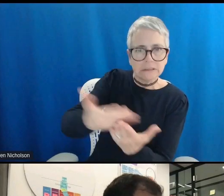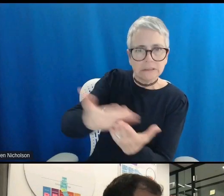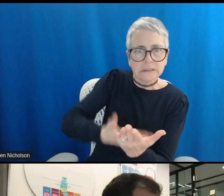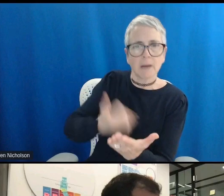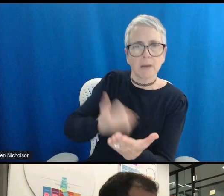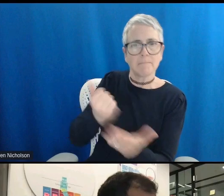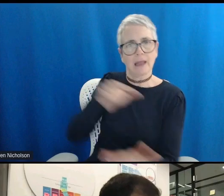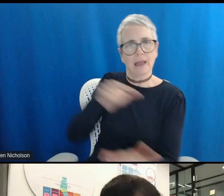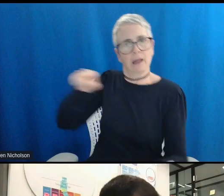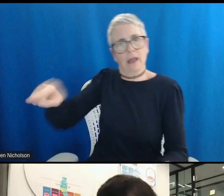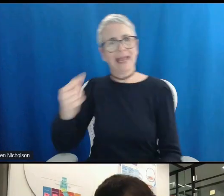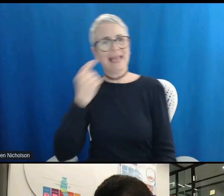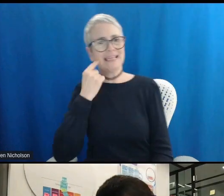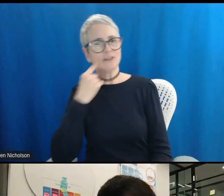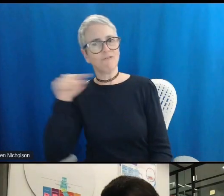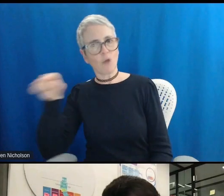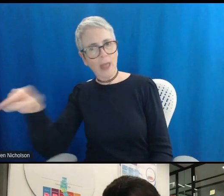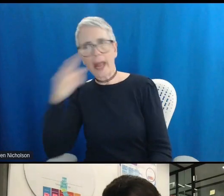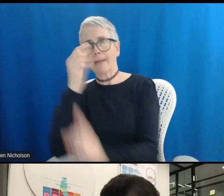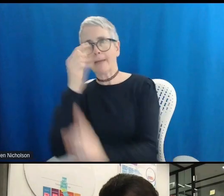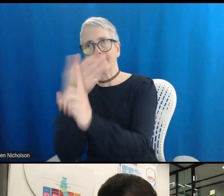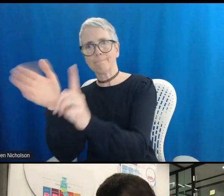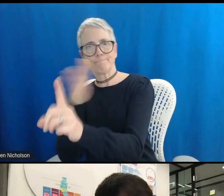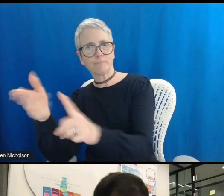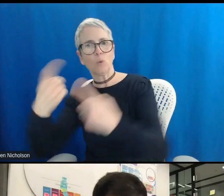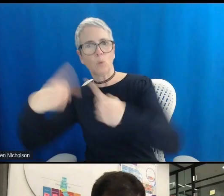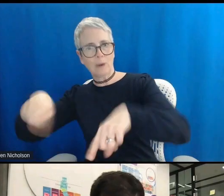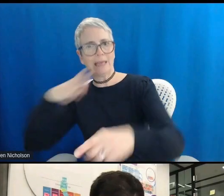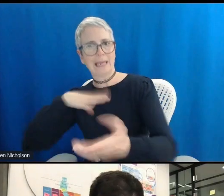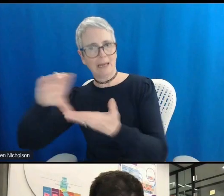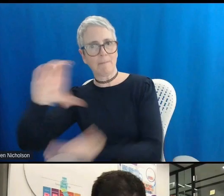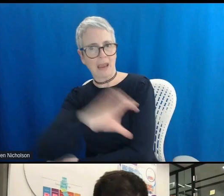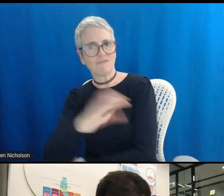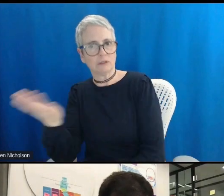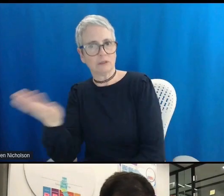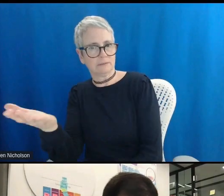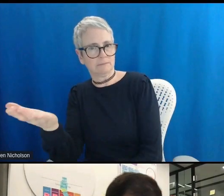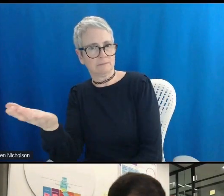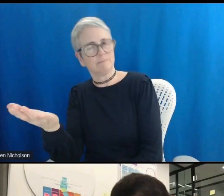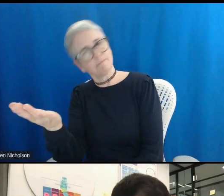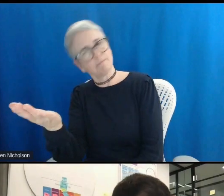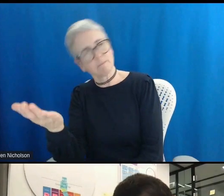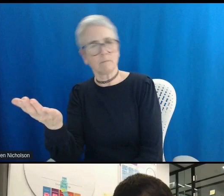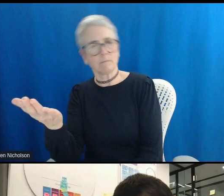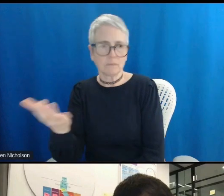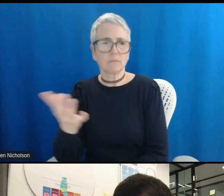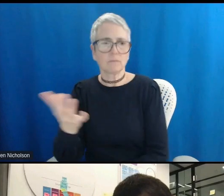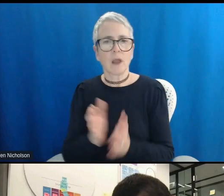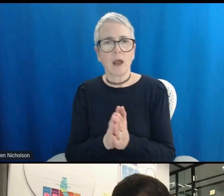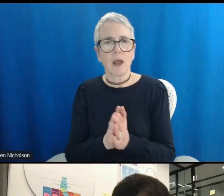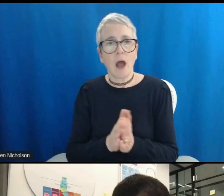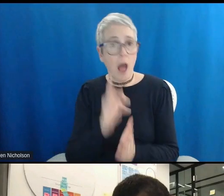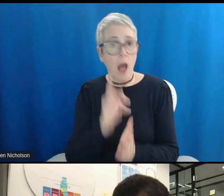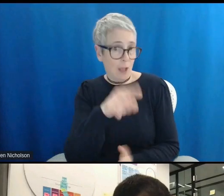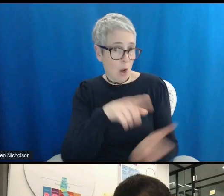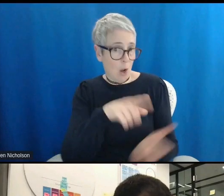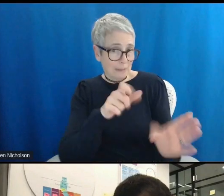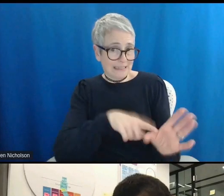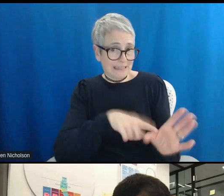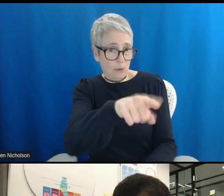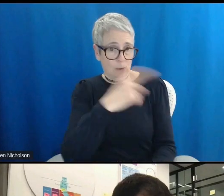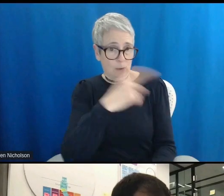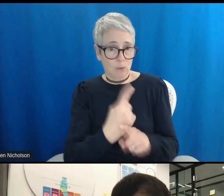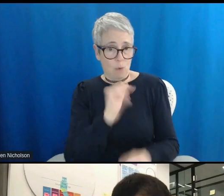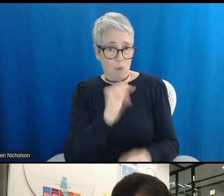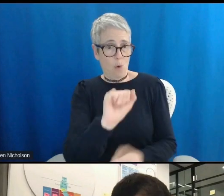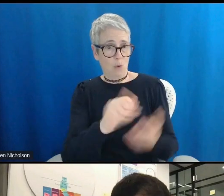easier in advocating for this space. And I think the story you give, Lucy, is a great